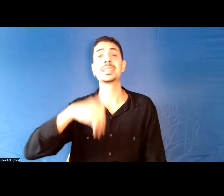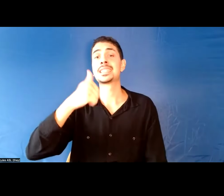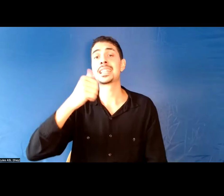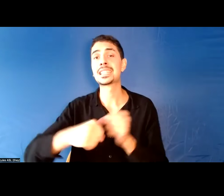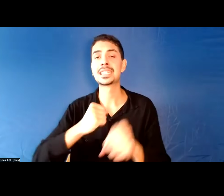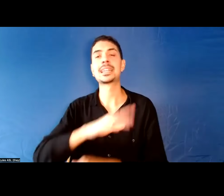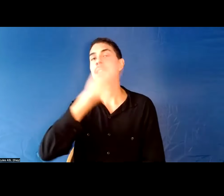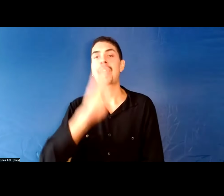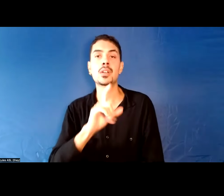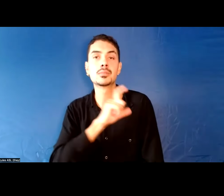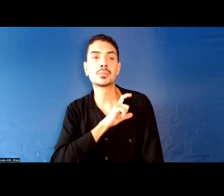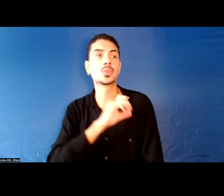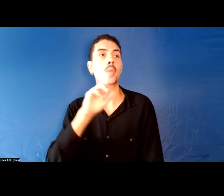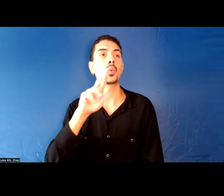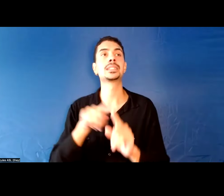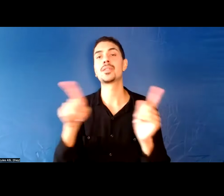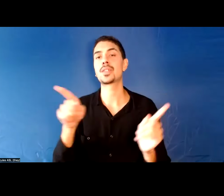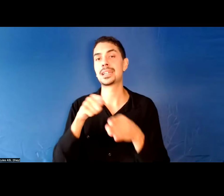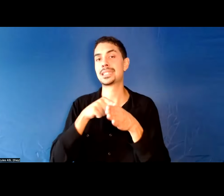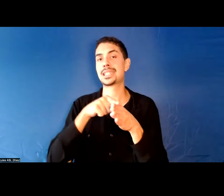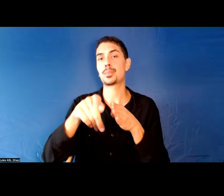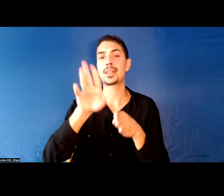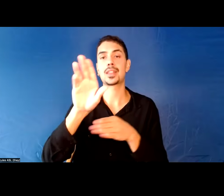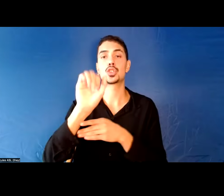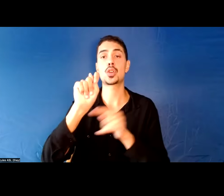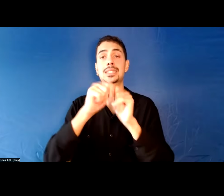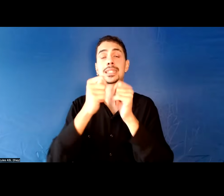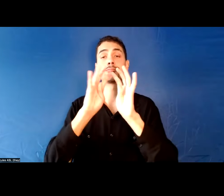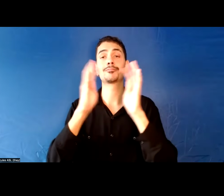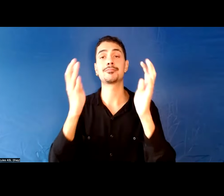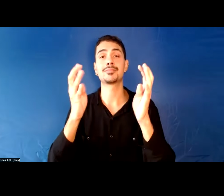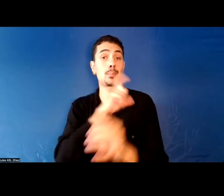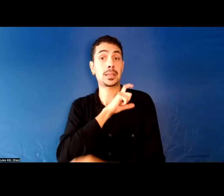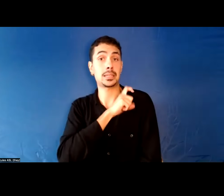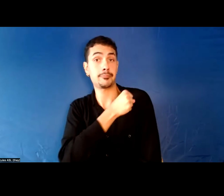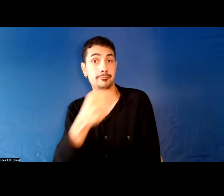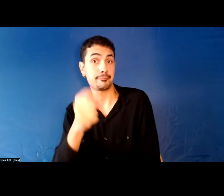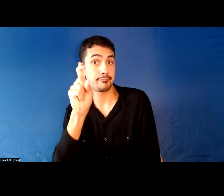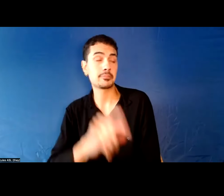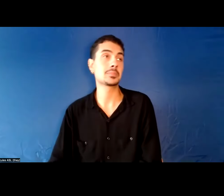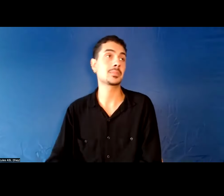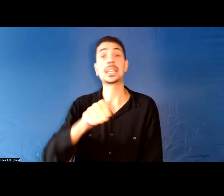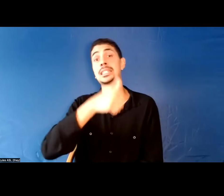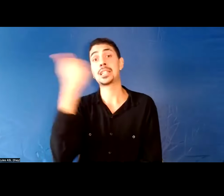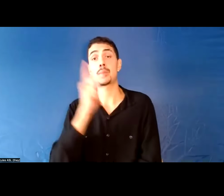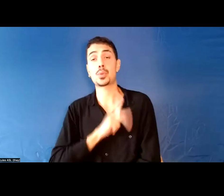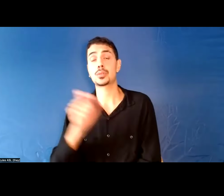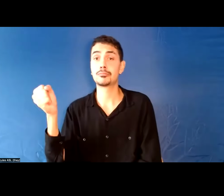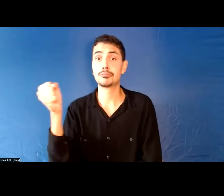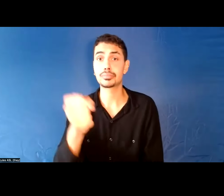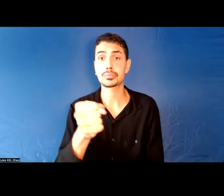another discipline on their table or at their table. And so, but still, you know, even if you're missing one of those